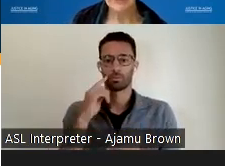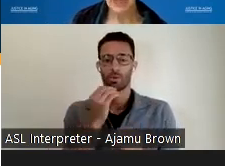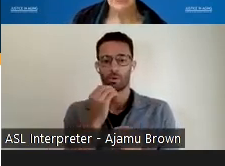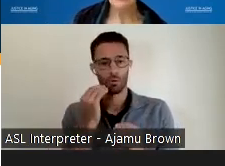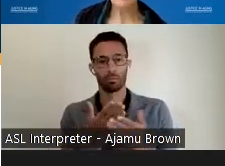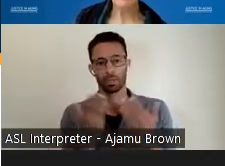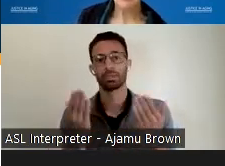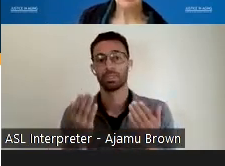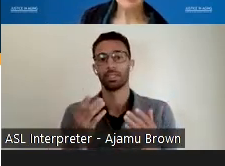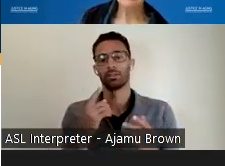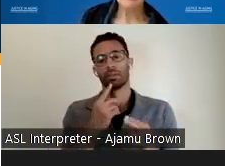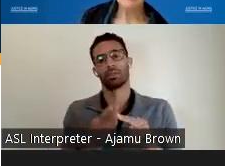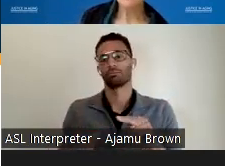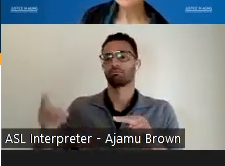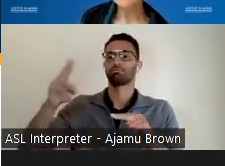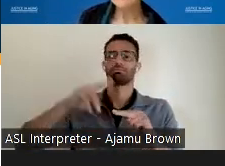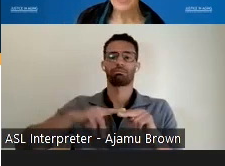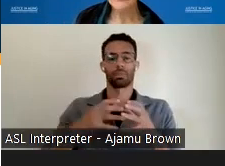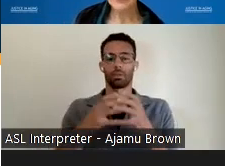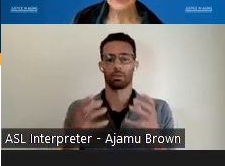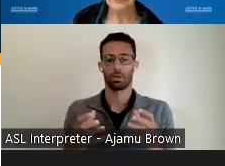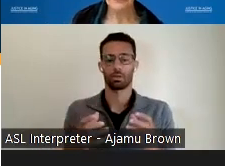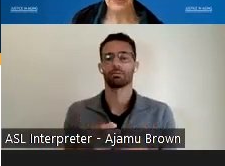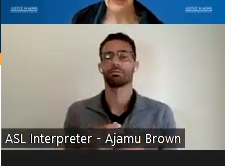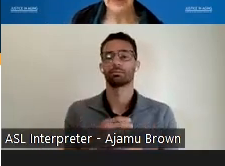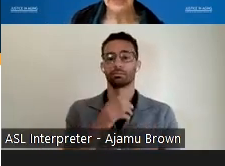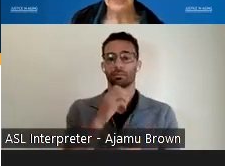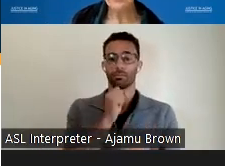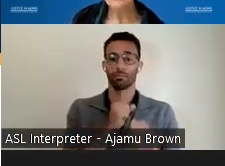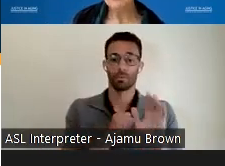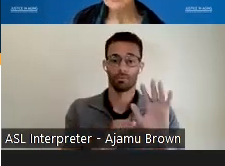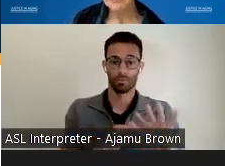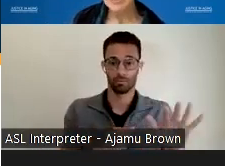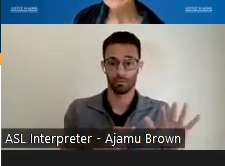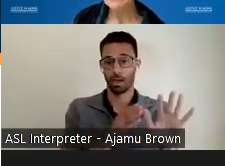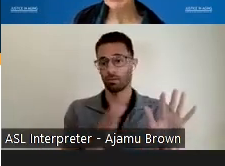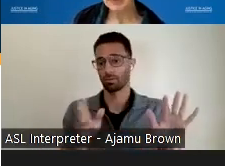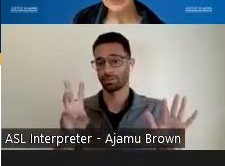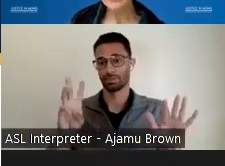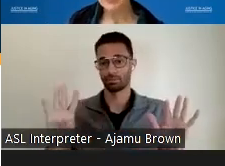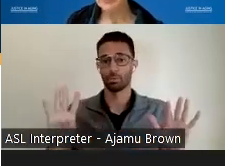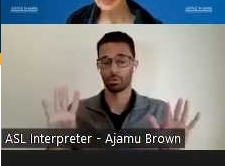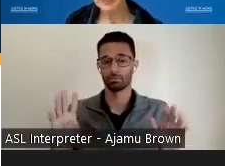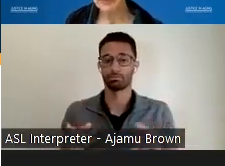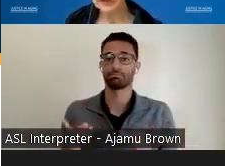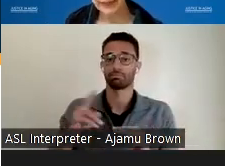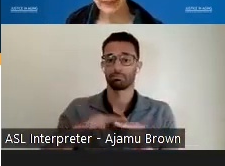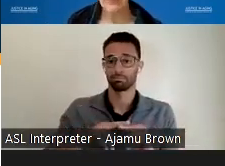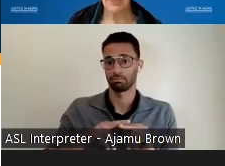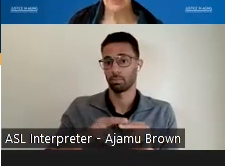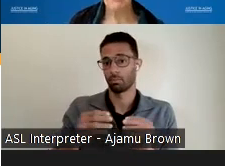dramatically. For people ages 55 to 64, it has gone up 93% or almost